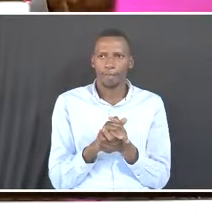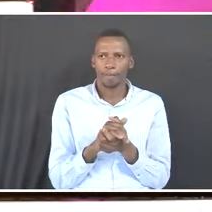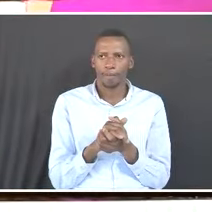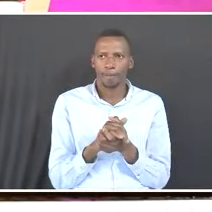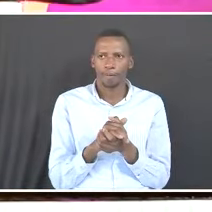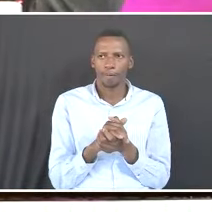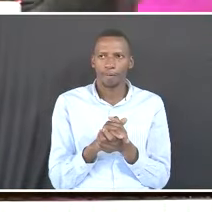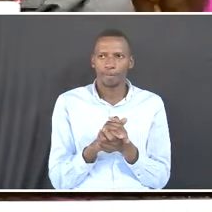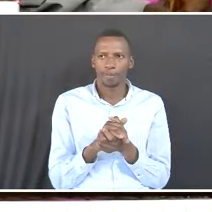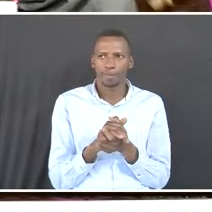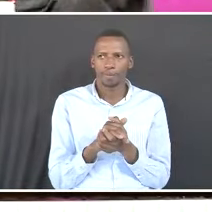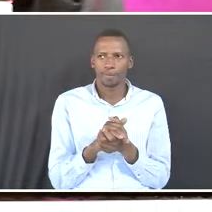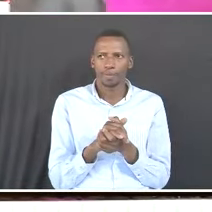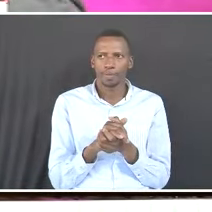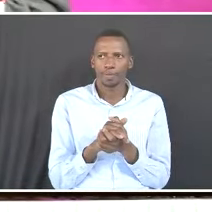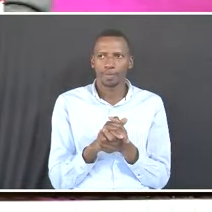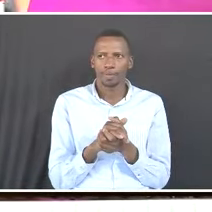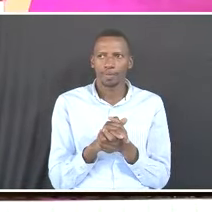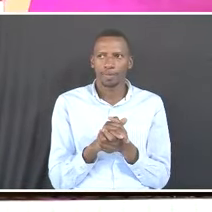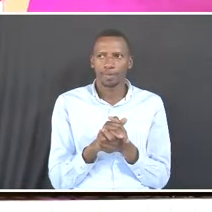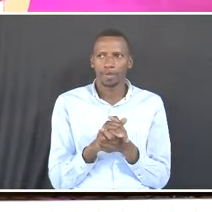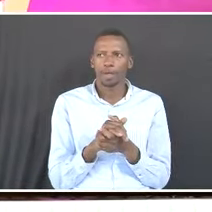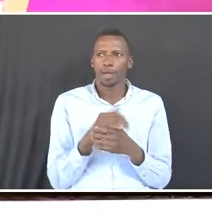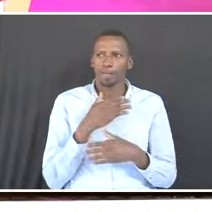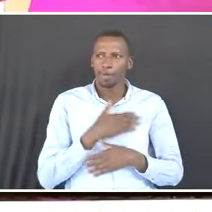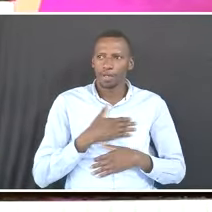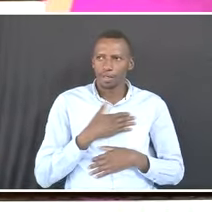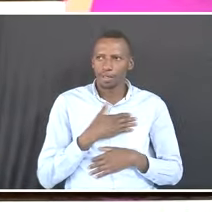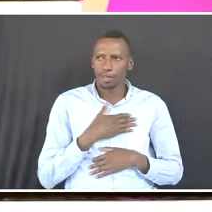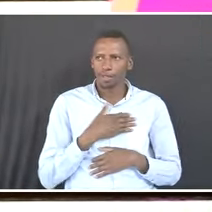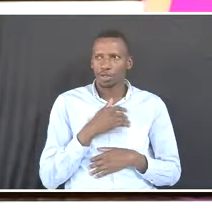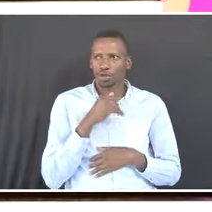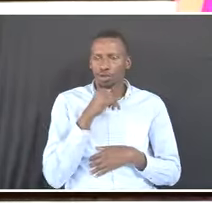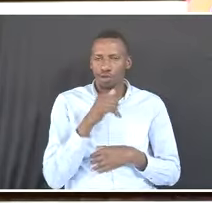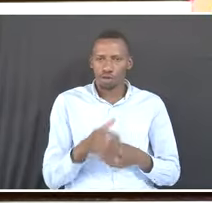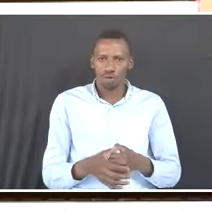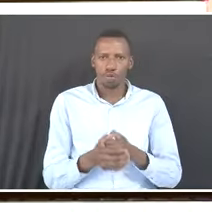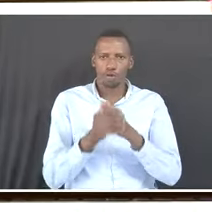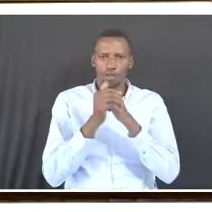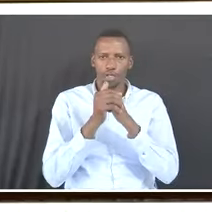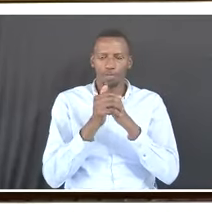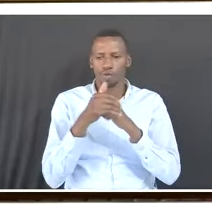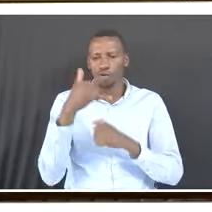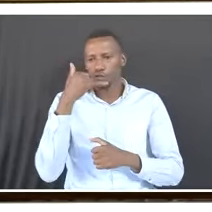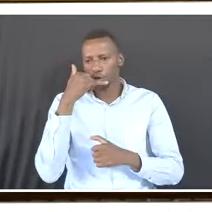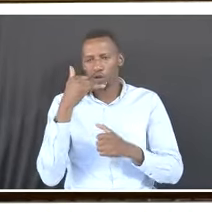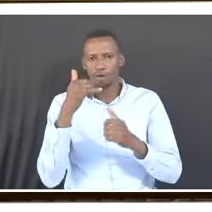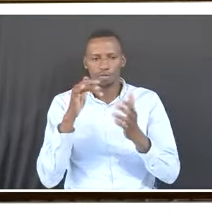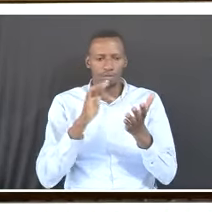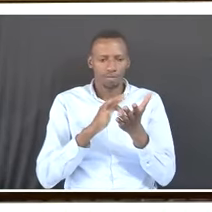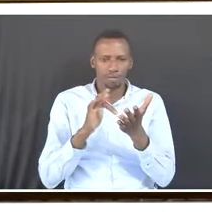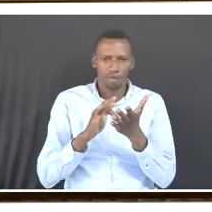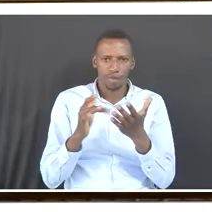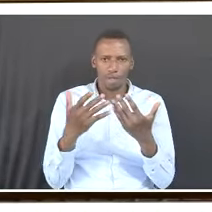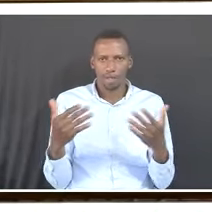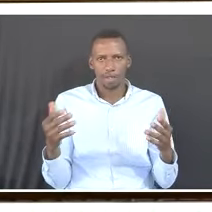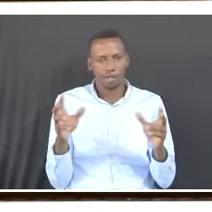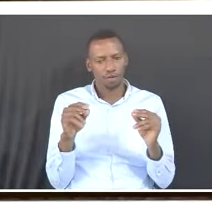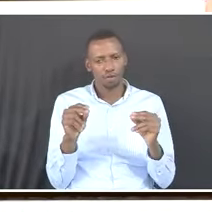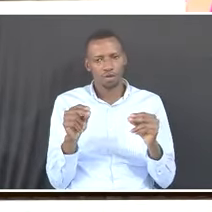Let us not be worshiping gadgets. Let us be worshiping the God of gadgets.